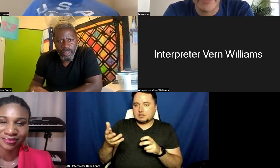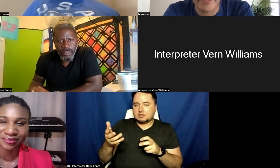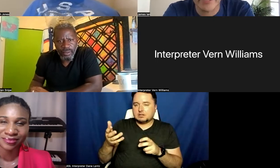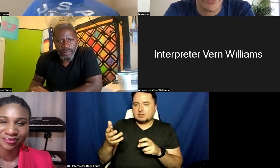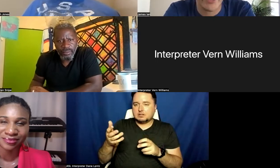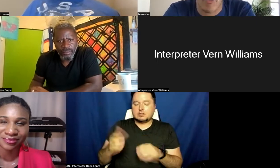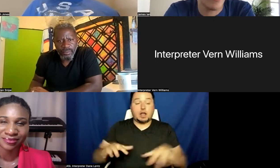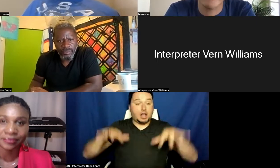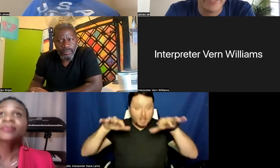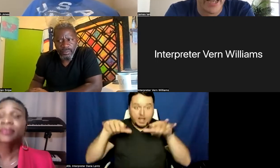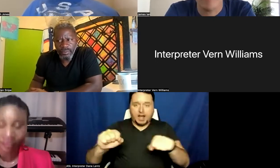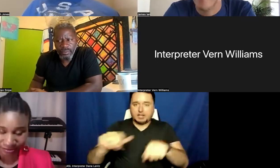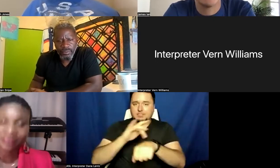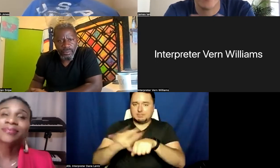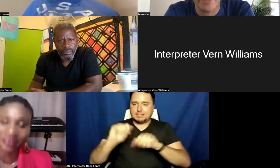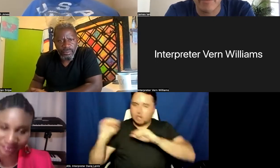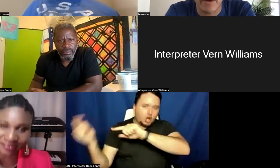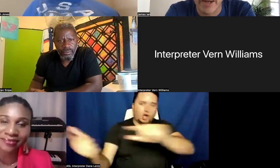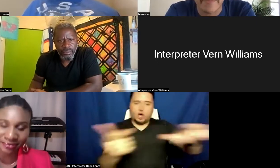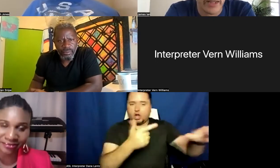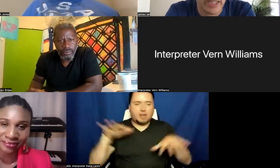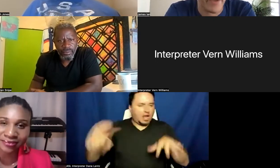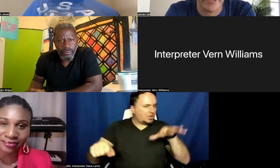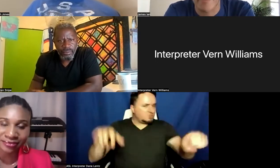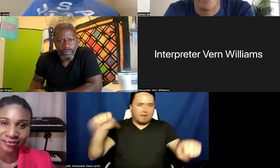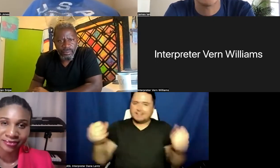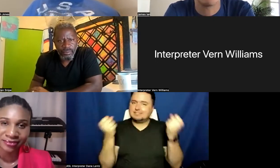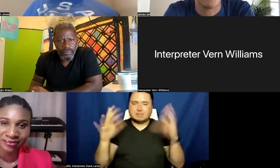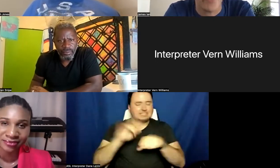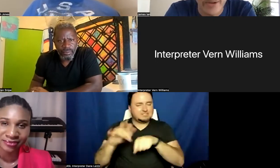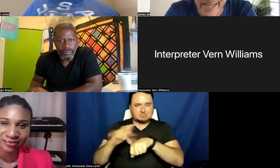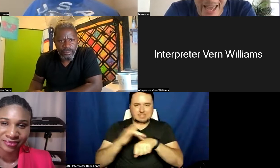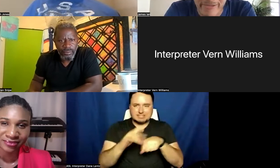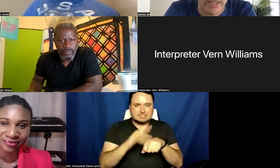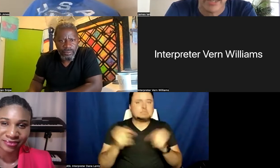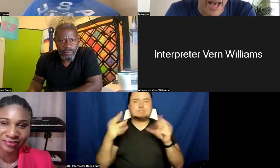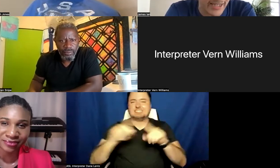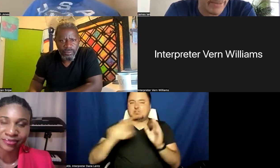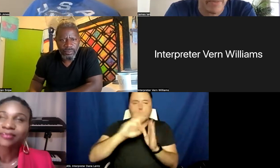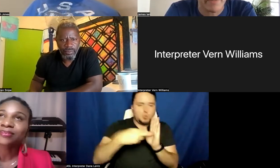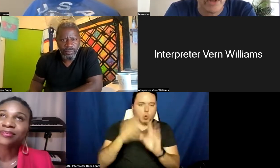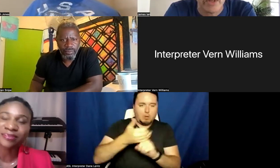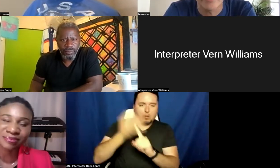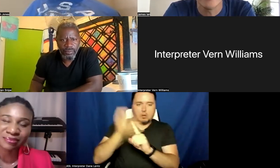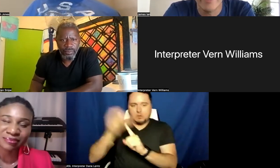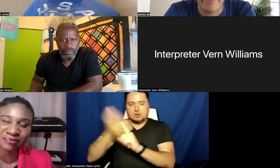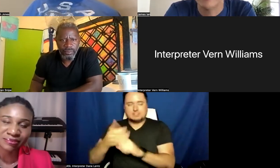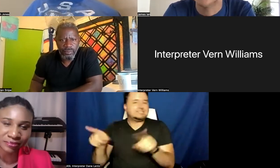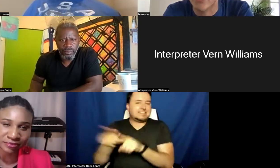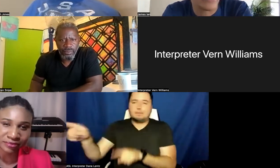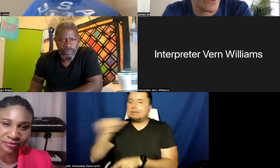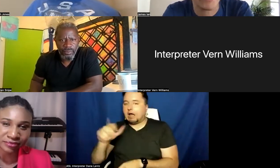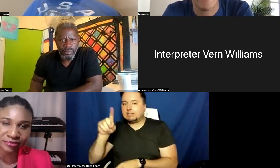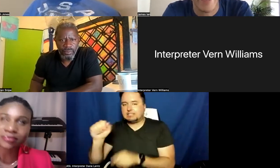occupying spaces. All of us occupy so many spaces. We play so many roles in life, just as non-disabled people do. And I